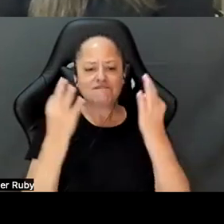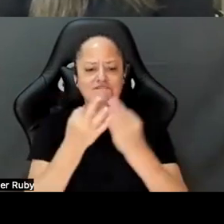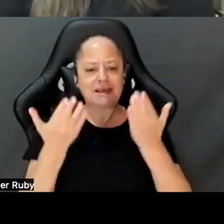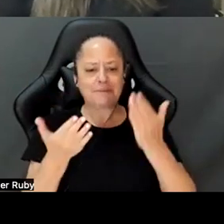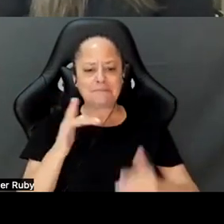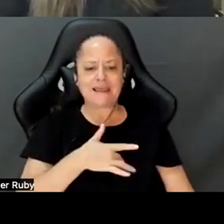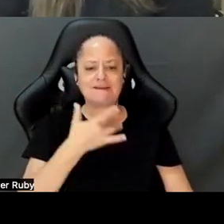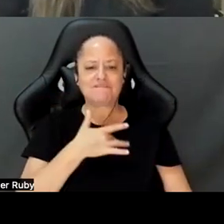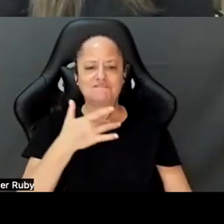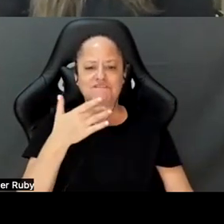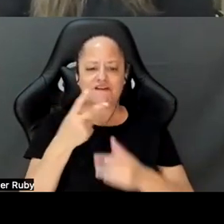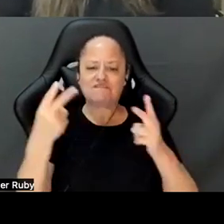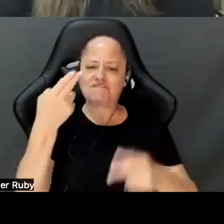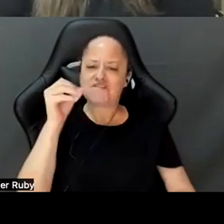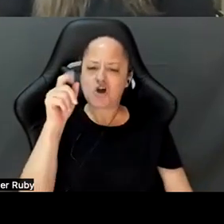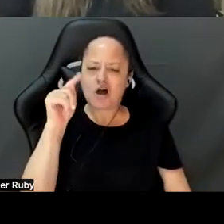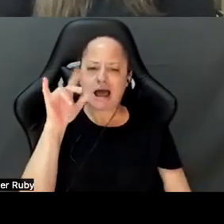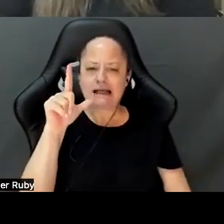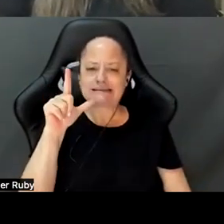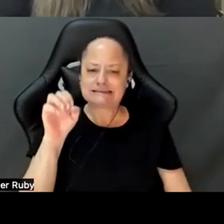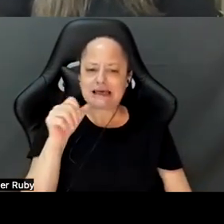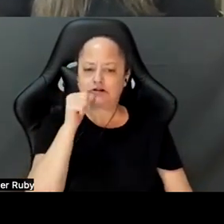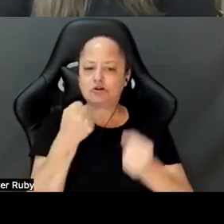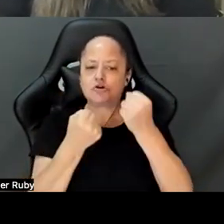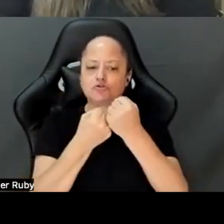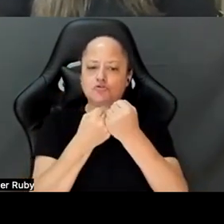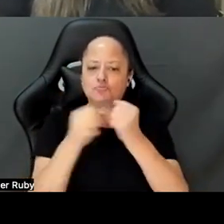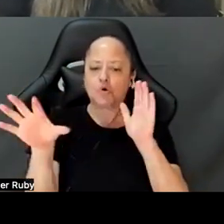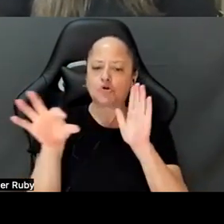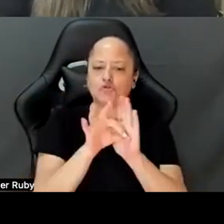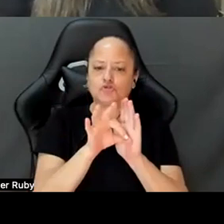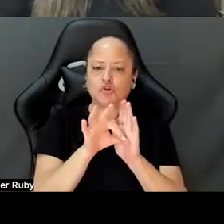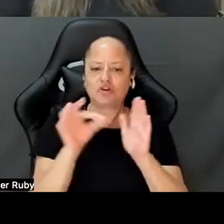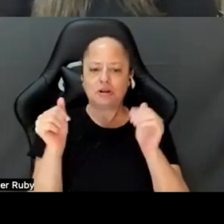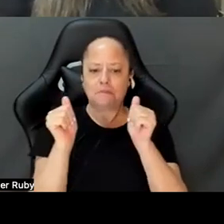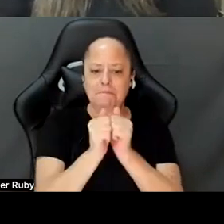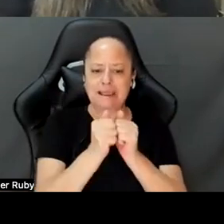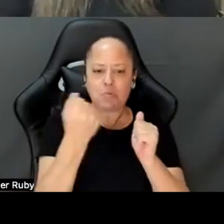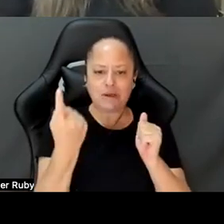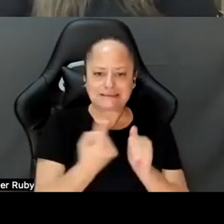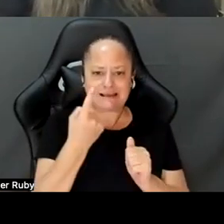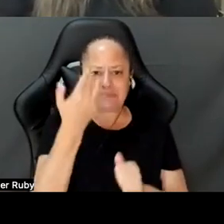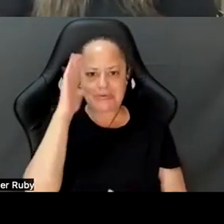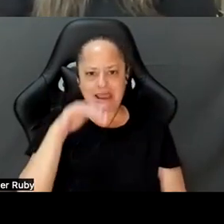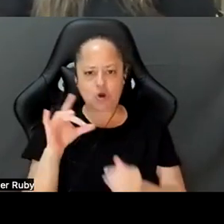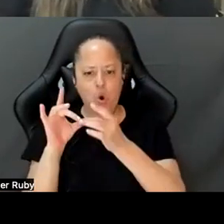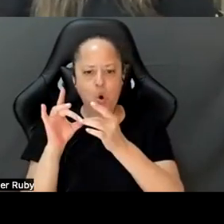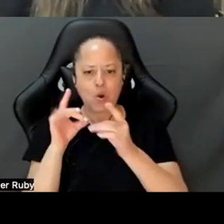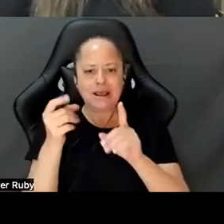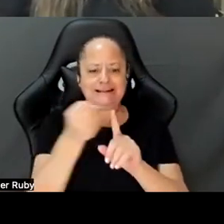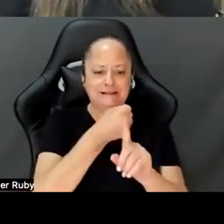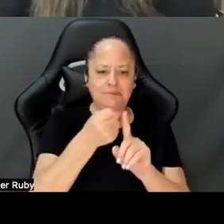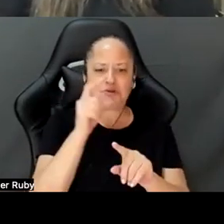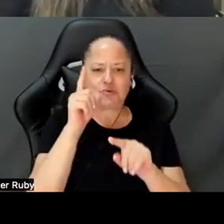feel very hostile because they don't support your choice in being with someone because they know it's abusive, but then you feel like you can't go to